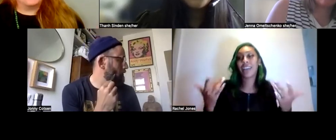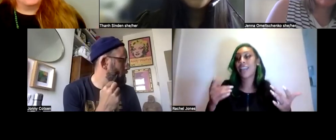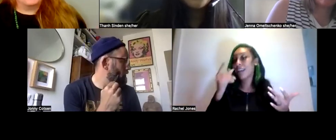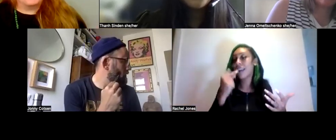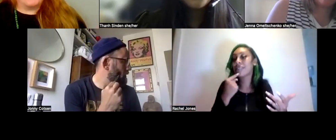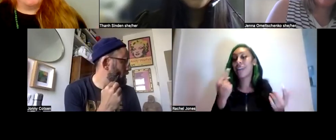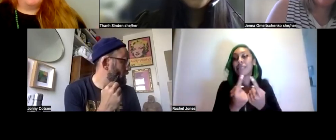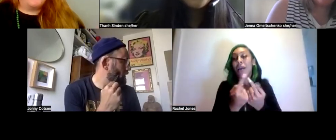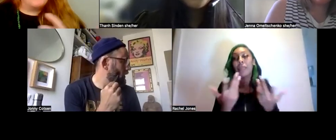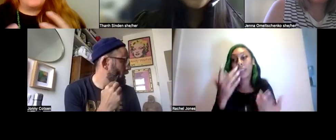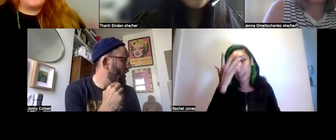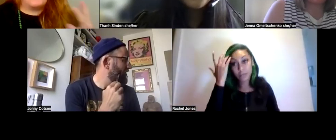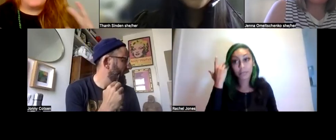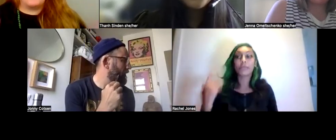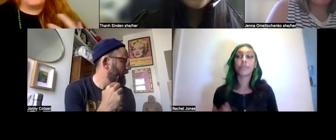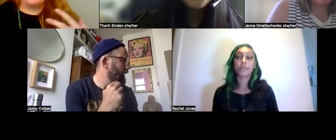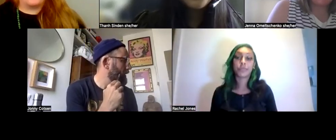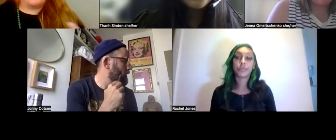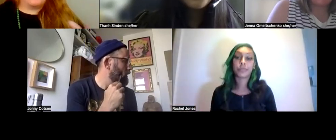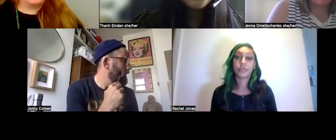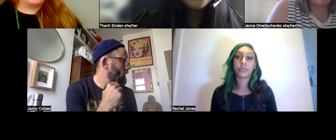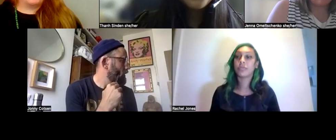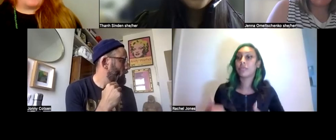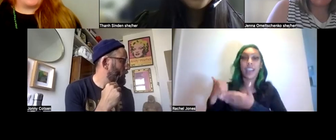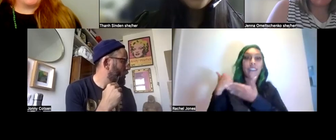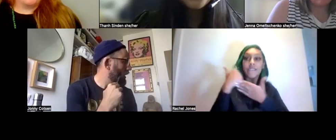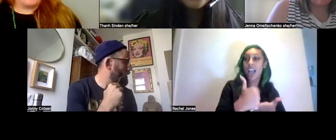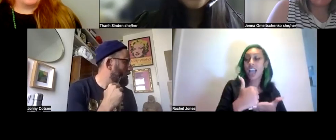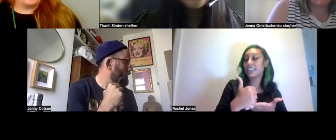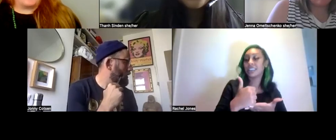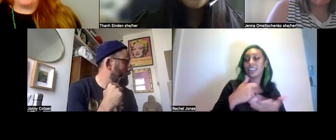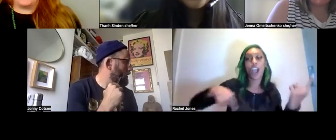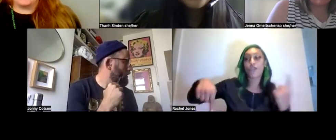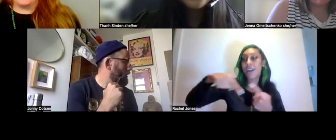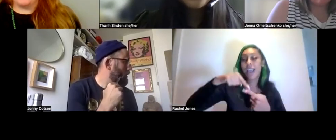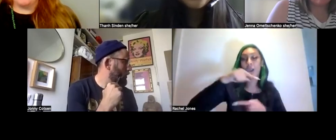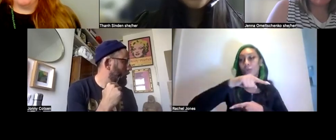something? What's some advice from some of you around that?